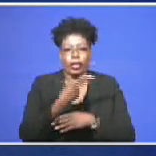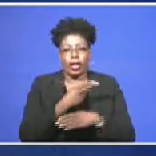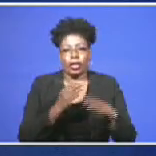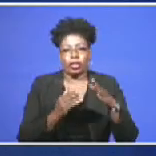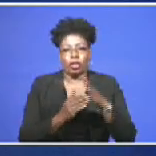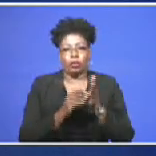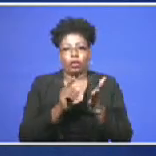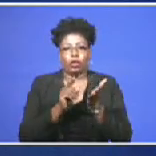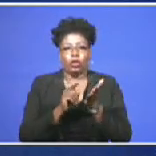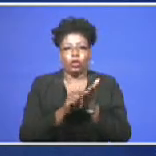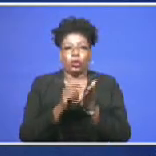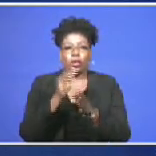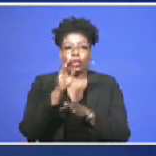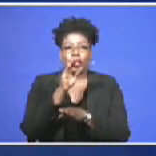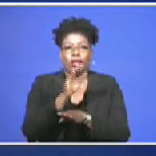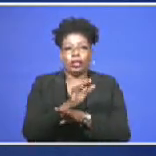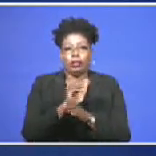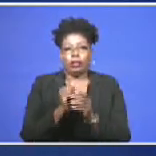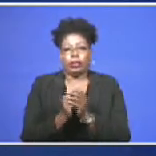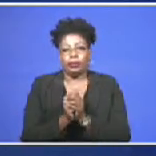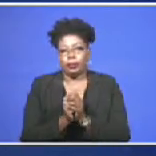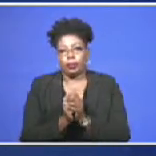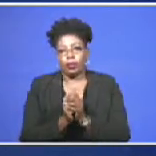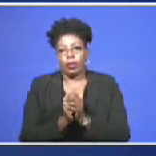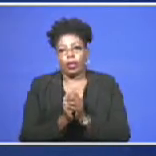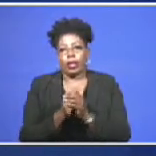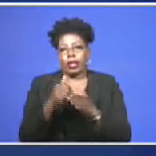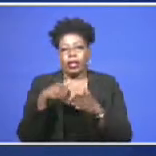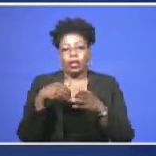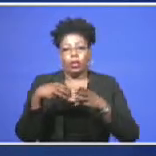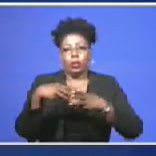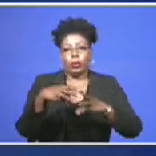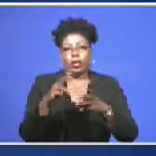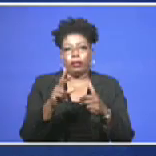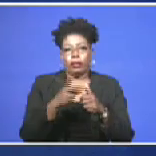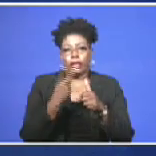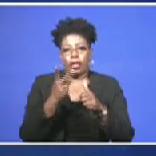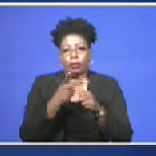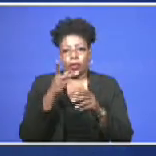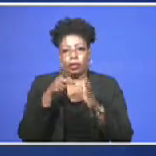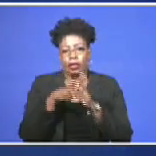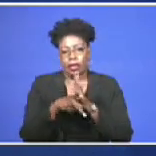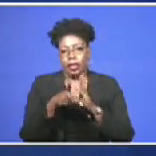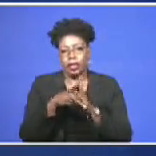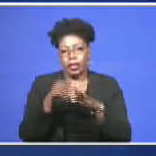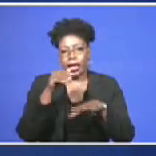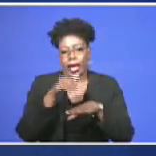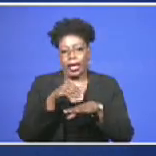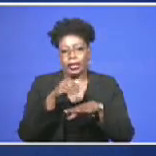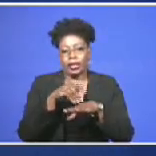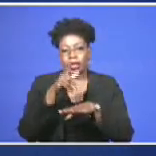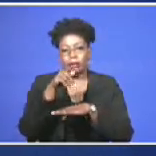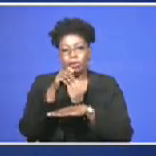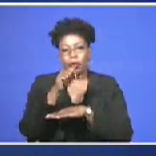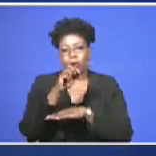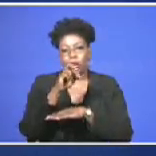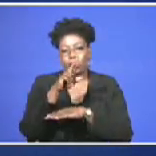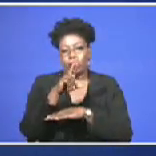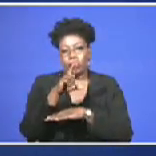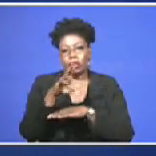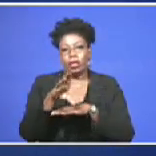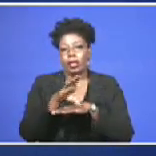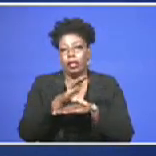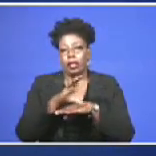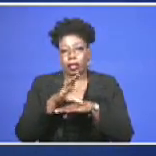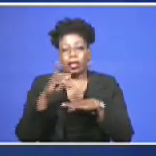topping the news this evening. In the wake of a double shooting at the Potoski dock this week, a concern for safety and security is at the forefront